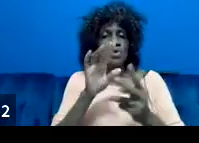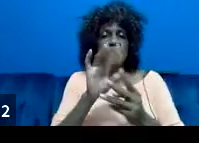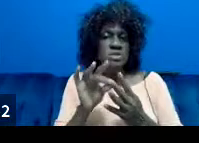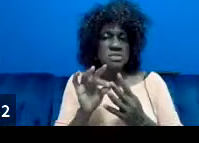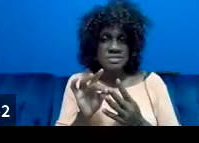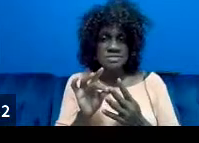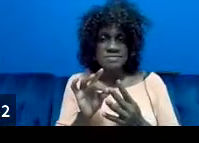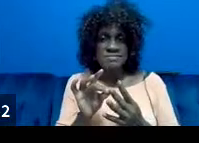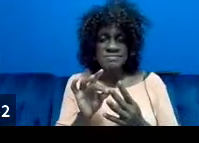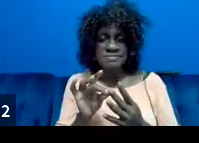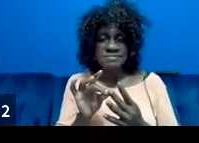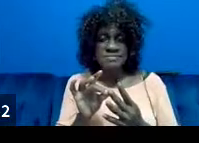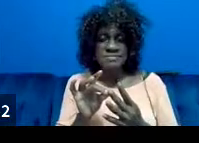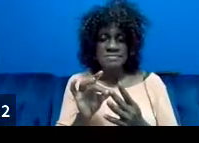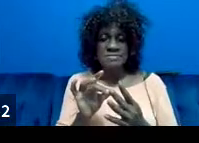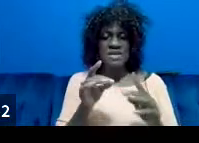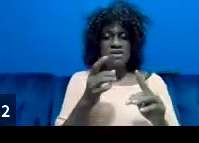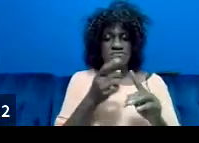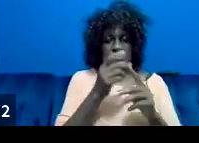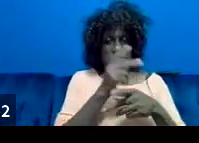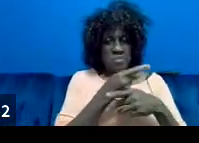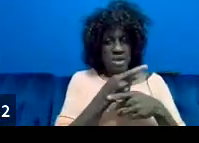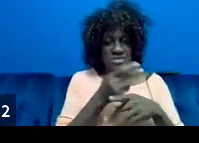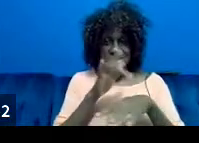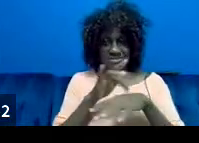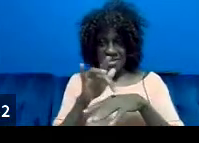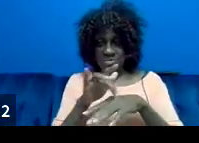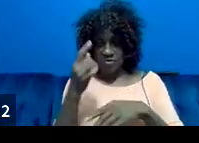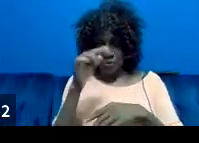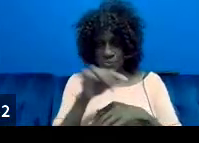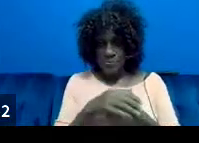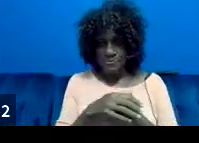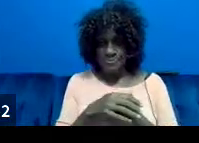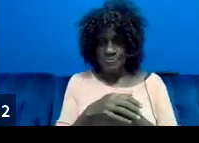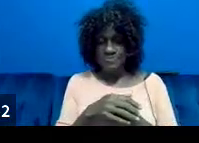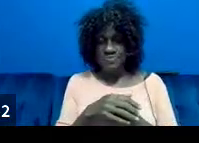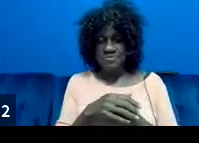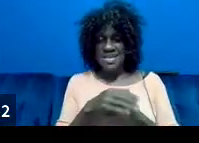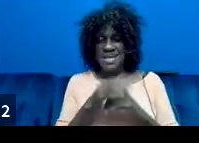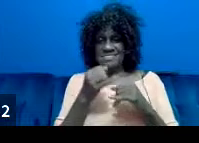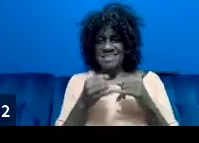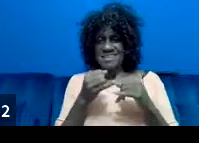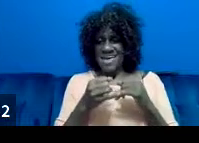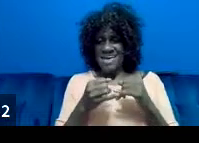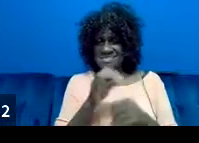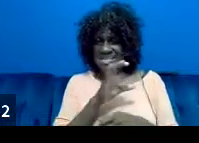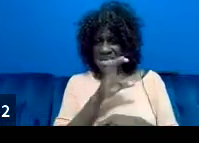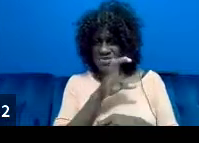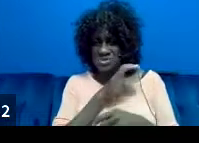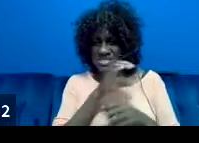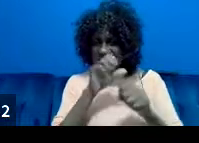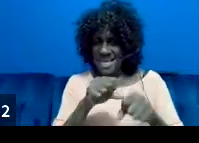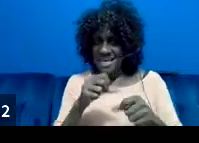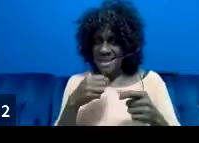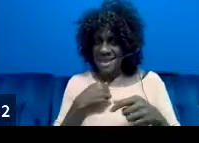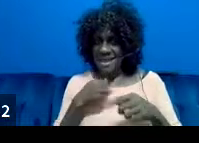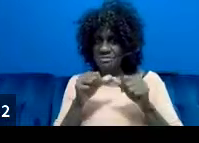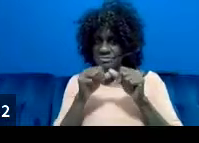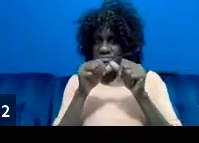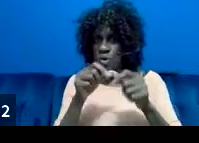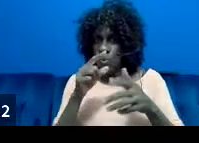are from the products that are available. And the last characteristic is really, can I maintain what I